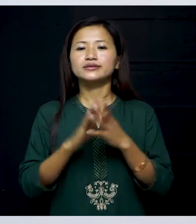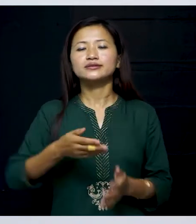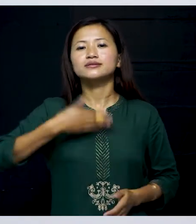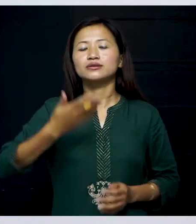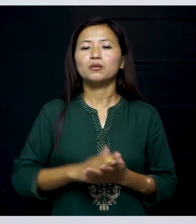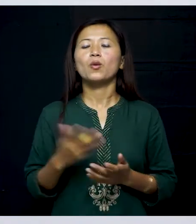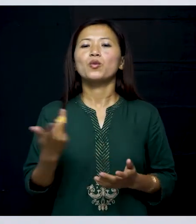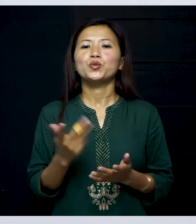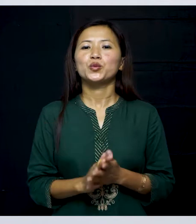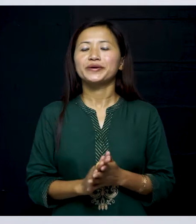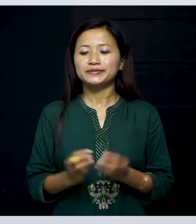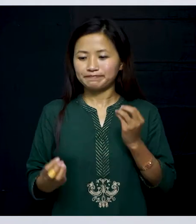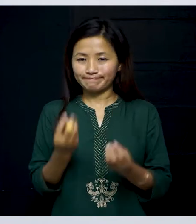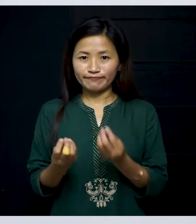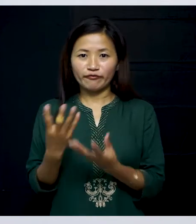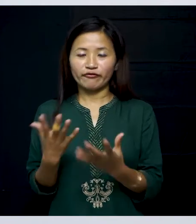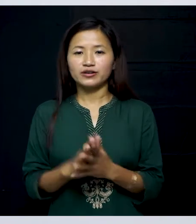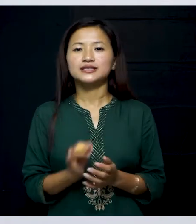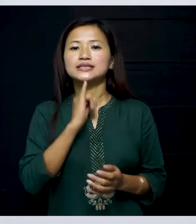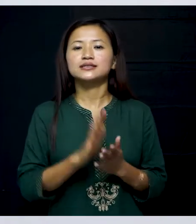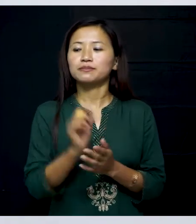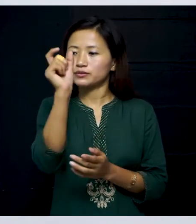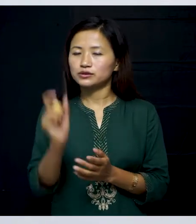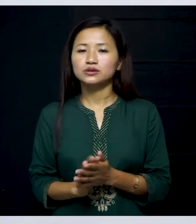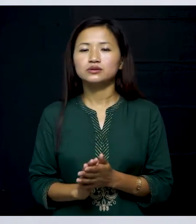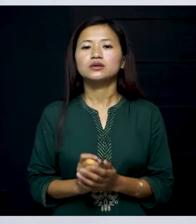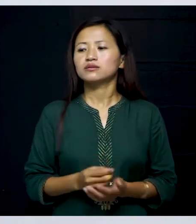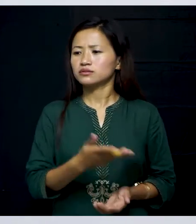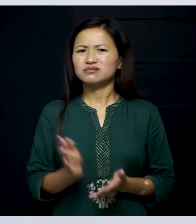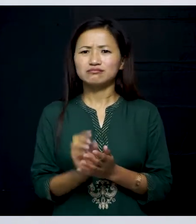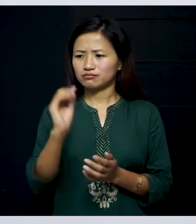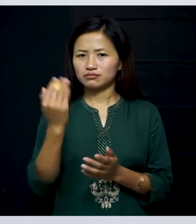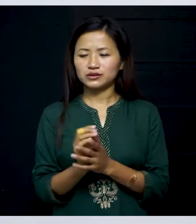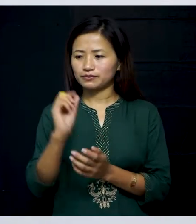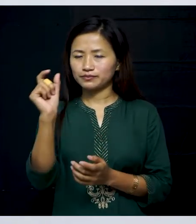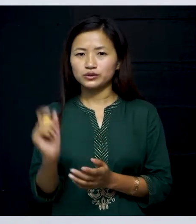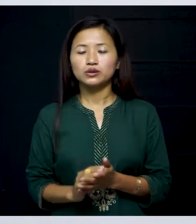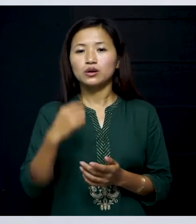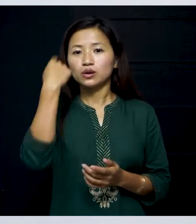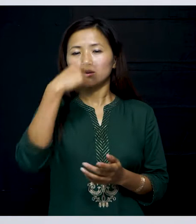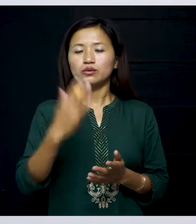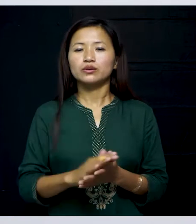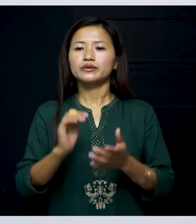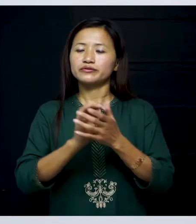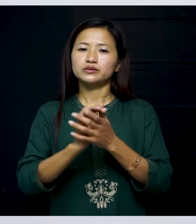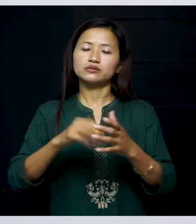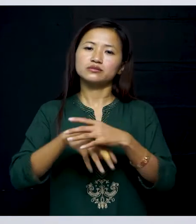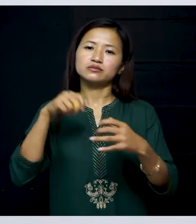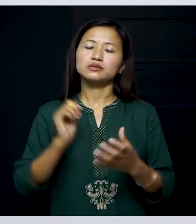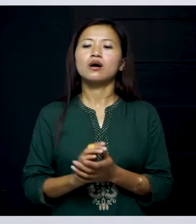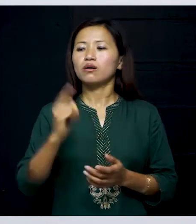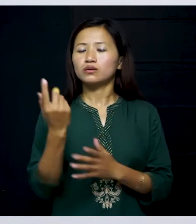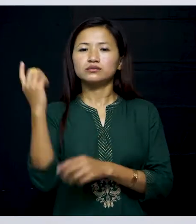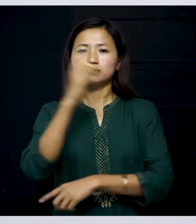fire is, I want you to think of a person. There are some persons, okay, who appears to be our friend one day and the